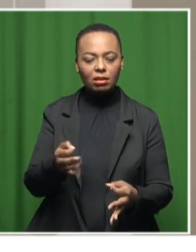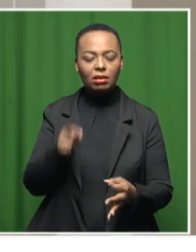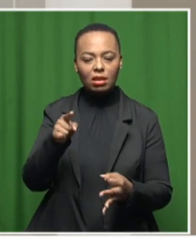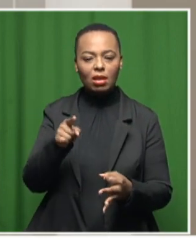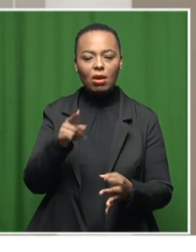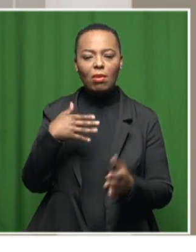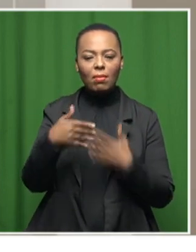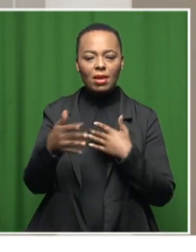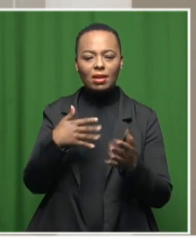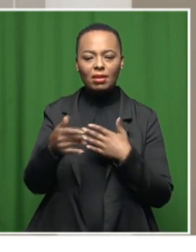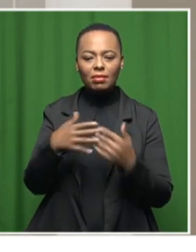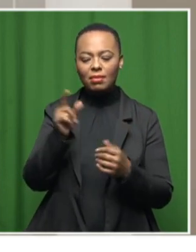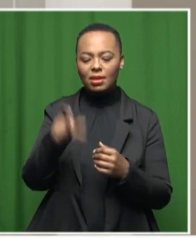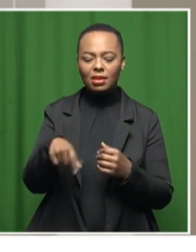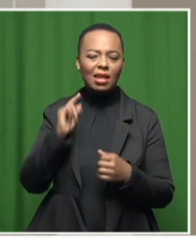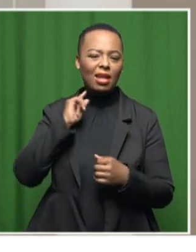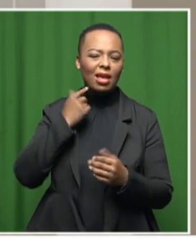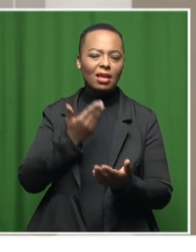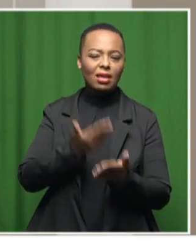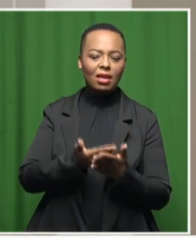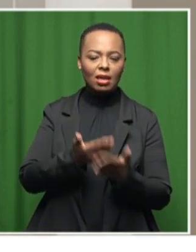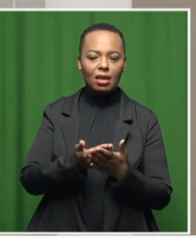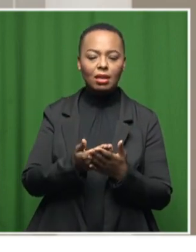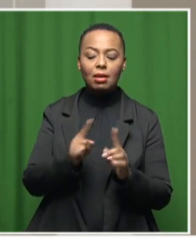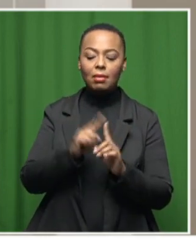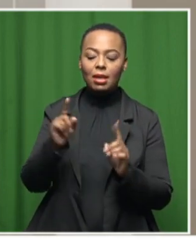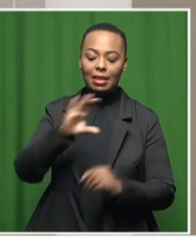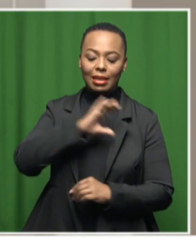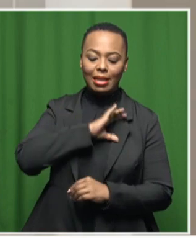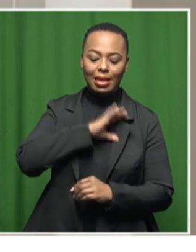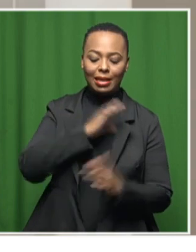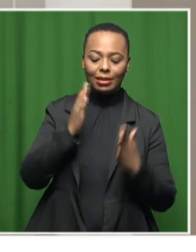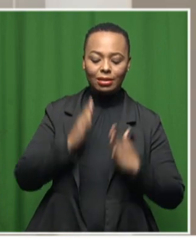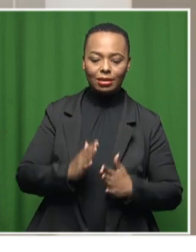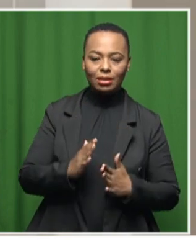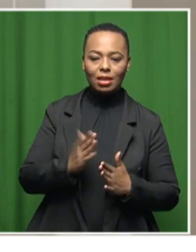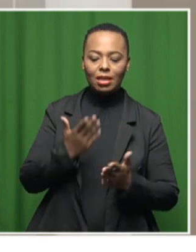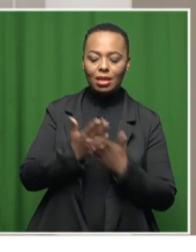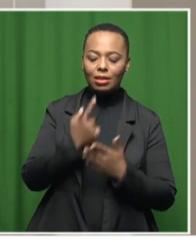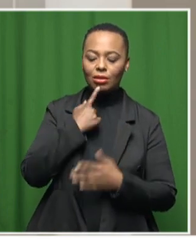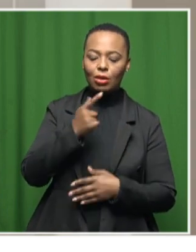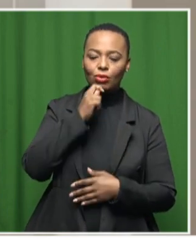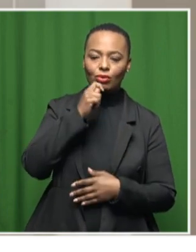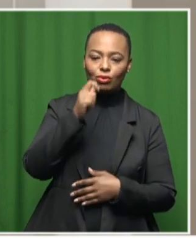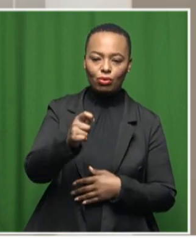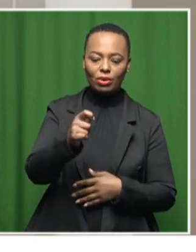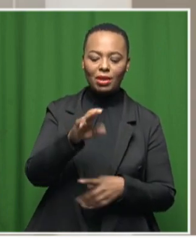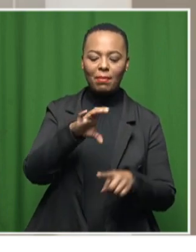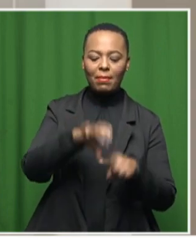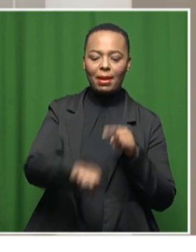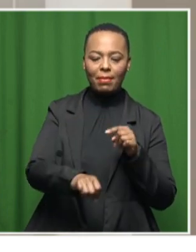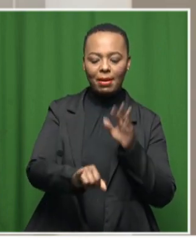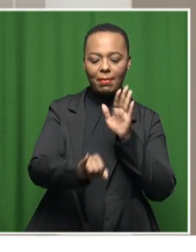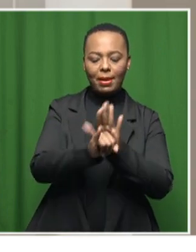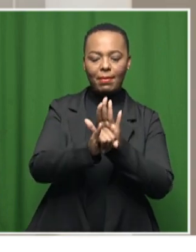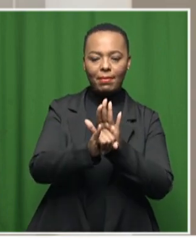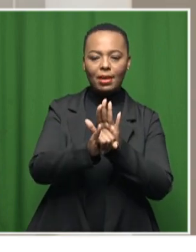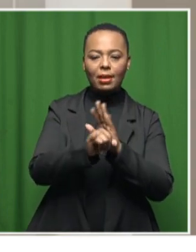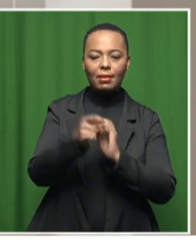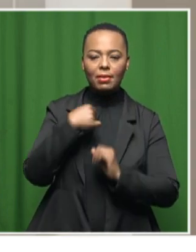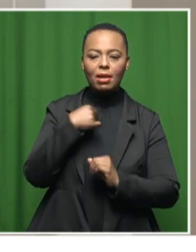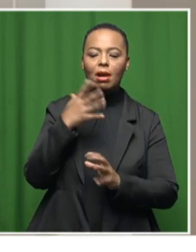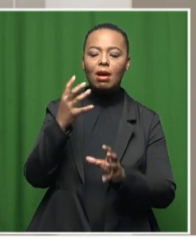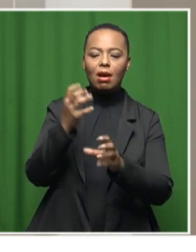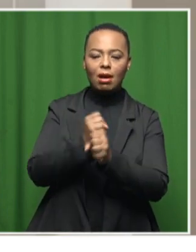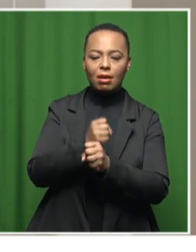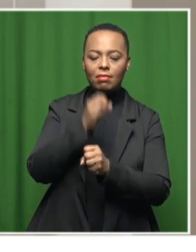lies. And to get my clients as quickly as possible to the real truth and the core of the problem, I picked up that I can become a human